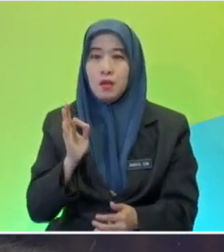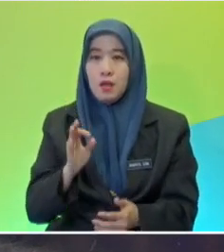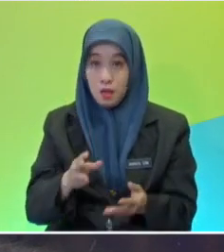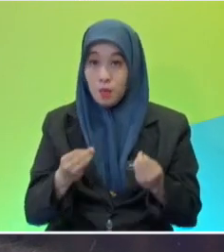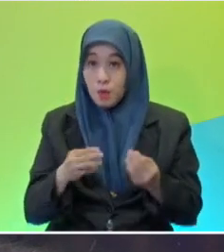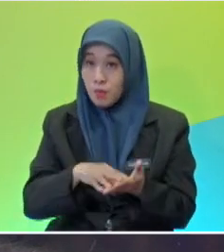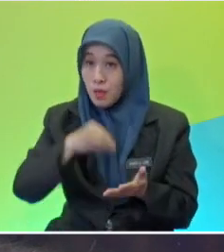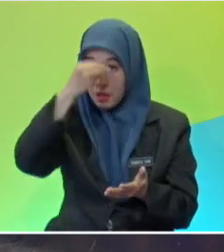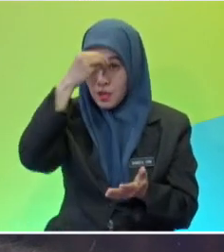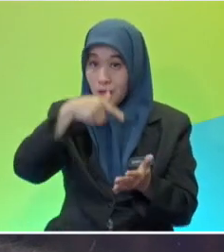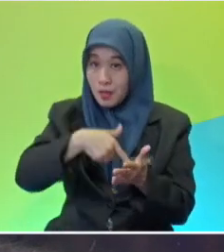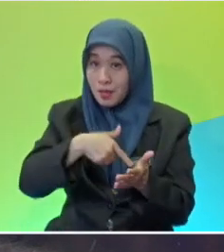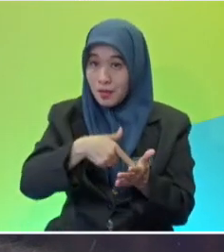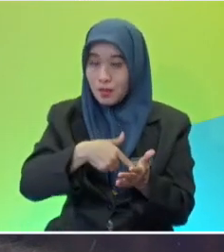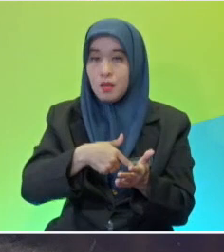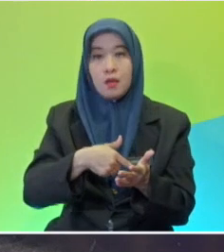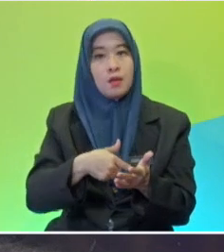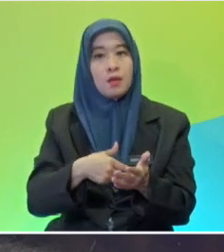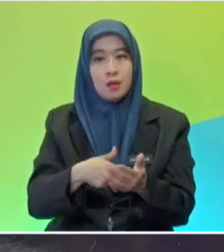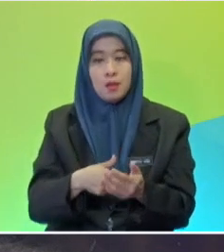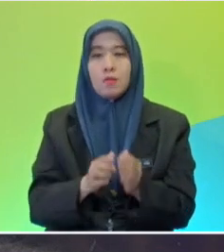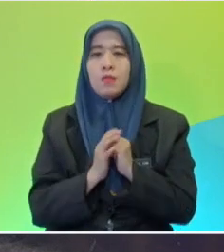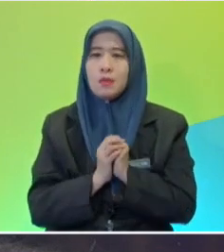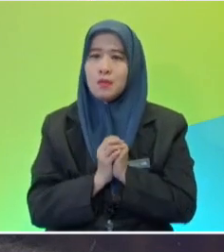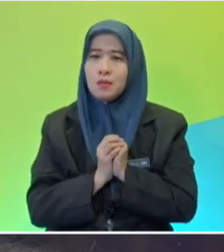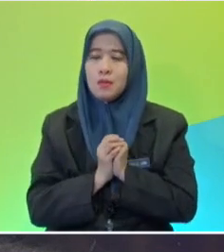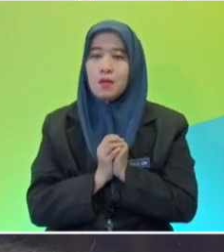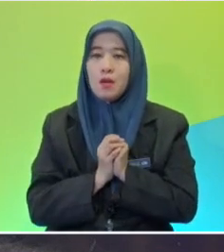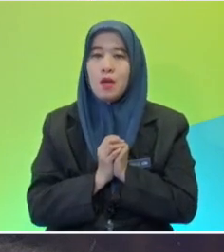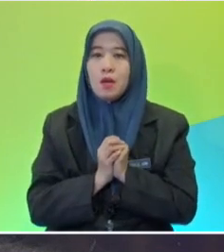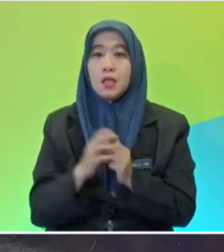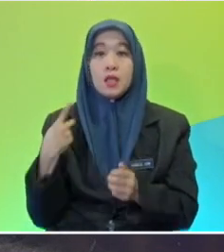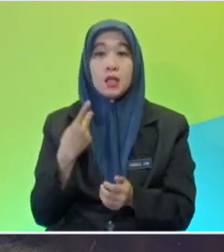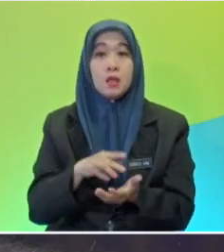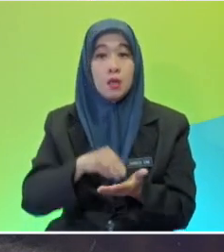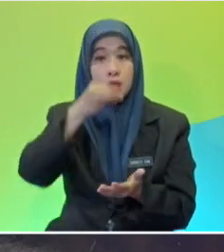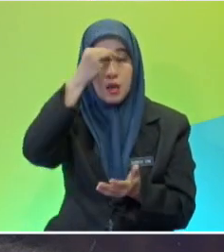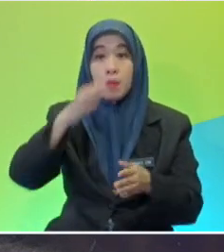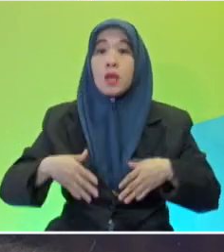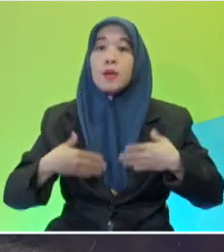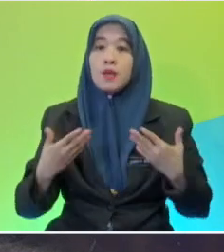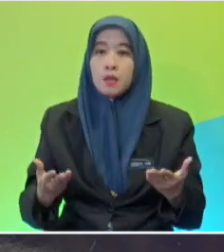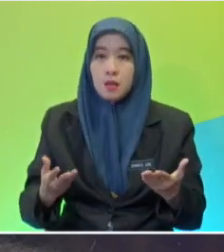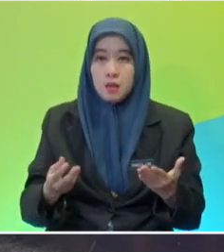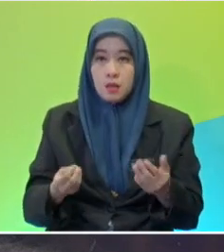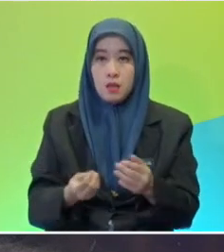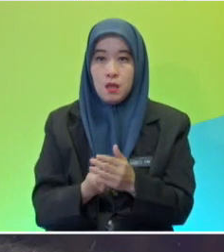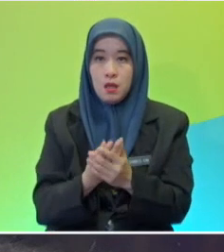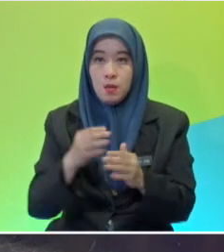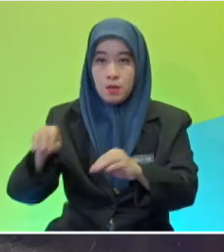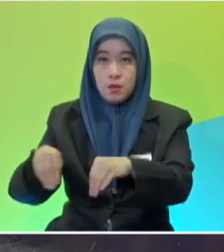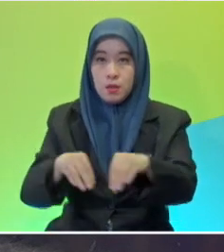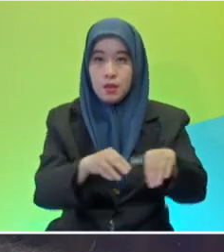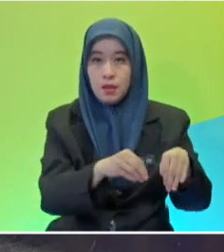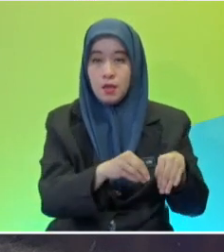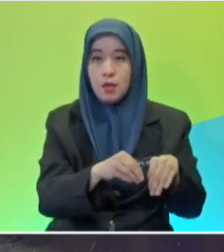more about it? Yes, please! Okay, now we are going to learn how to plant these seedlings. Okay. All right. Okay, why not you try it